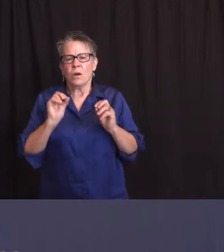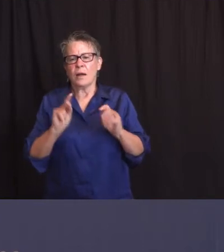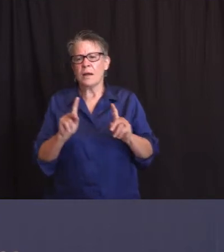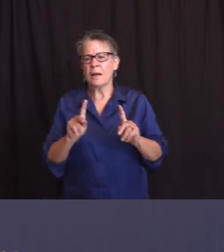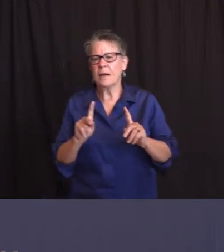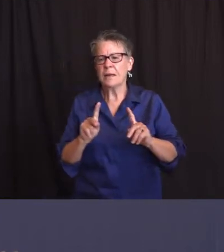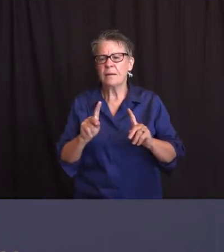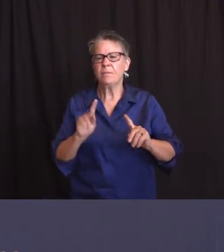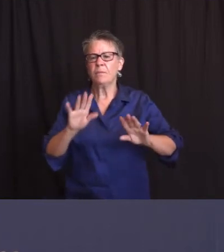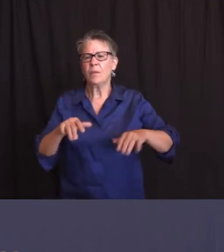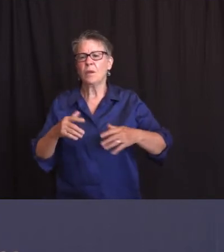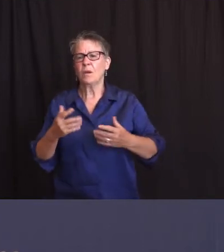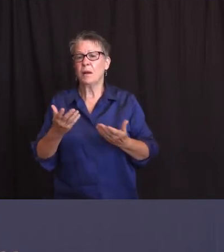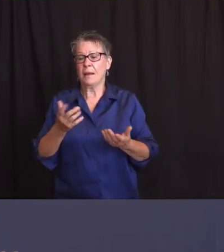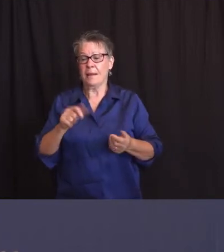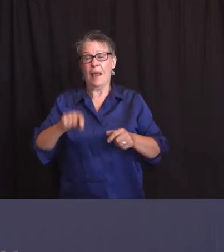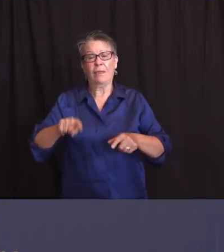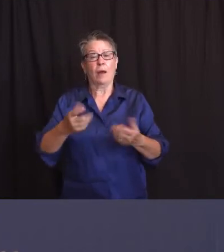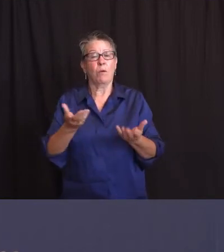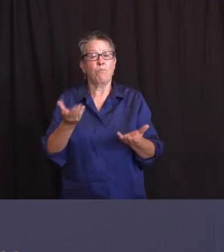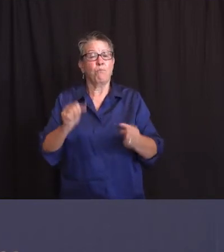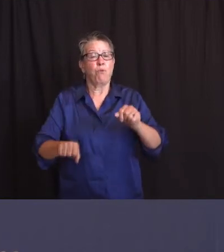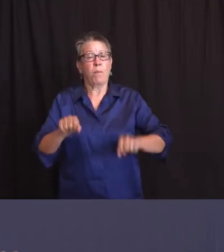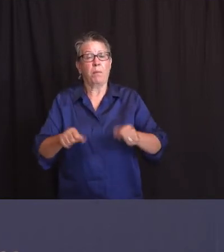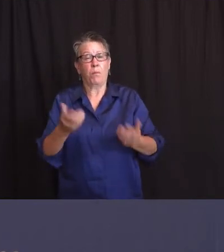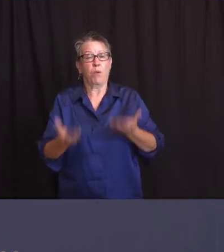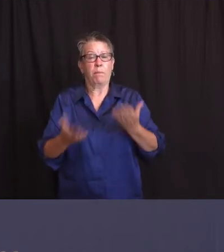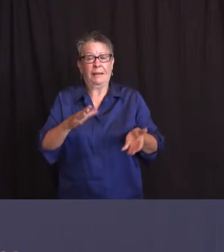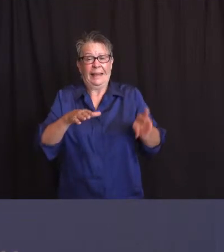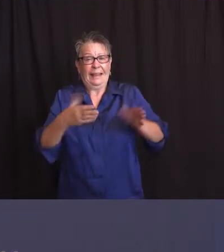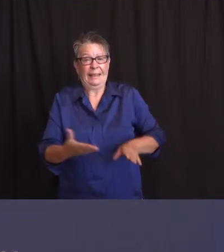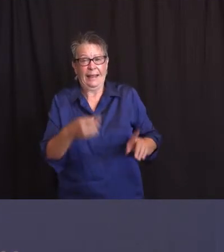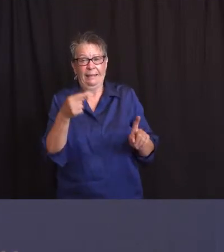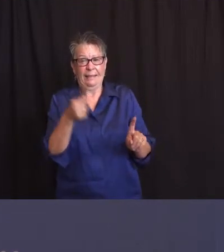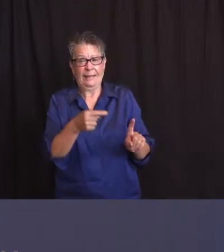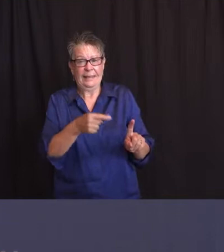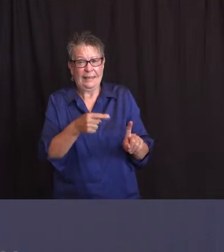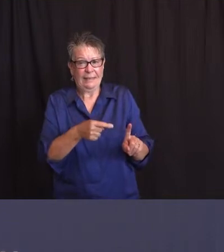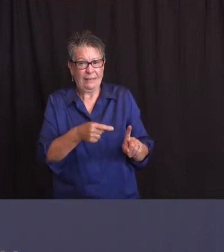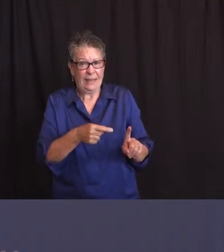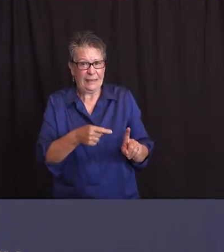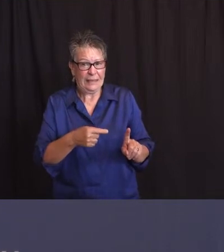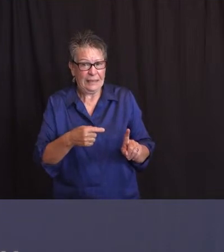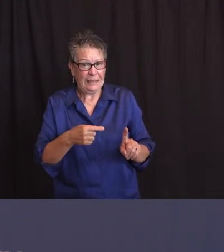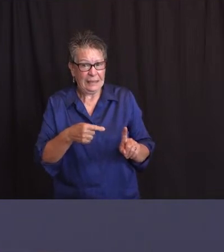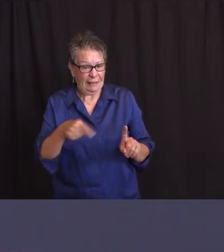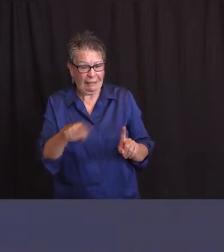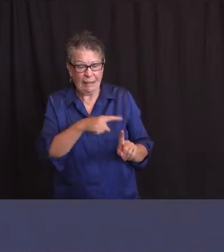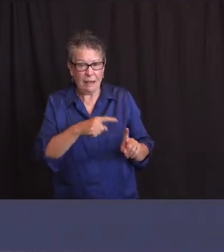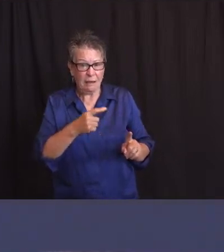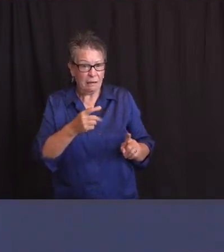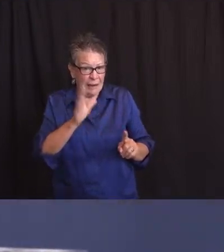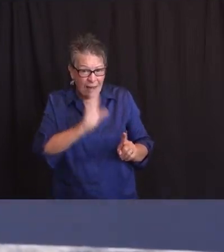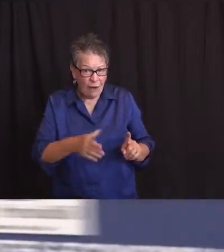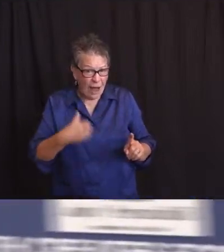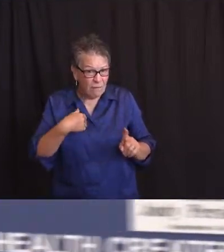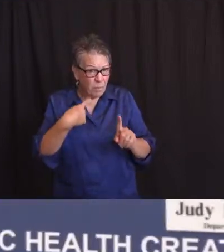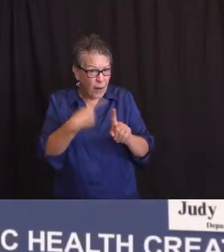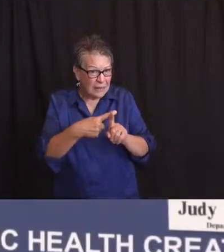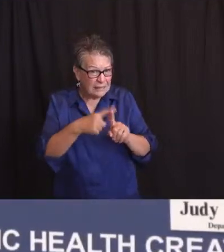have never had a COVID positive test, or at least not at the time of their illness, I would think, right? Right.